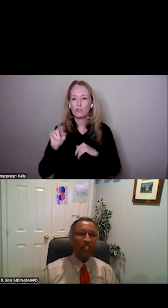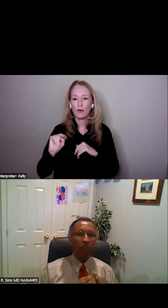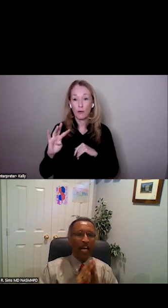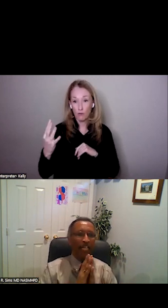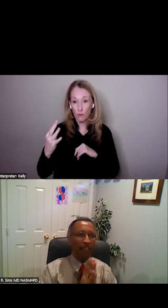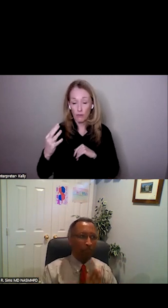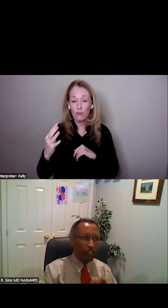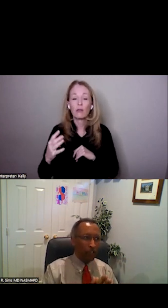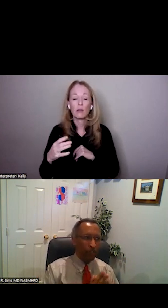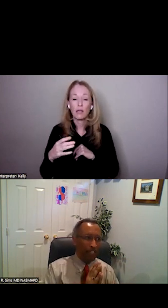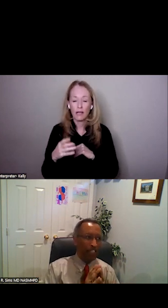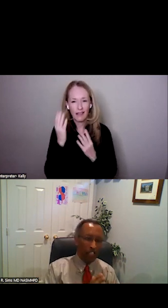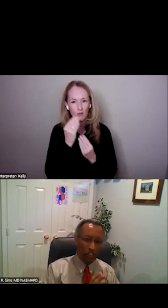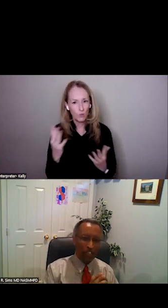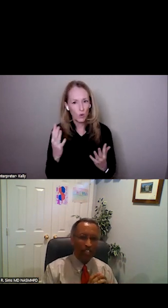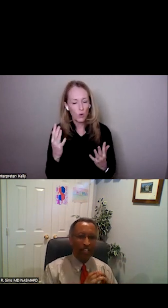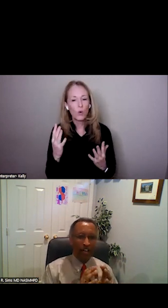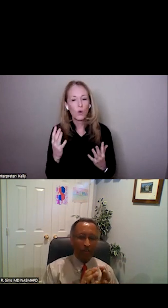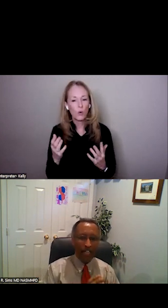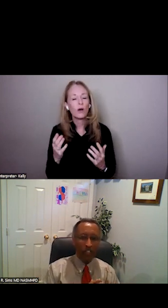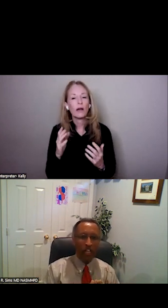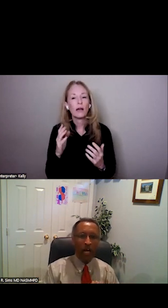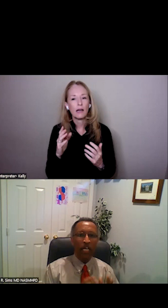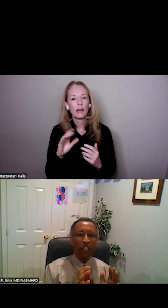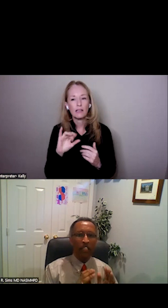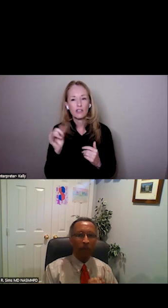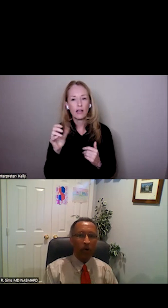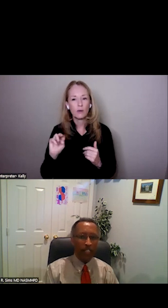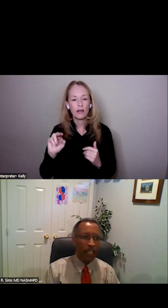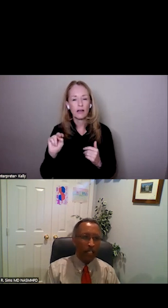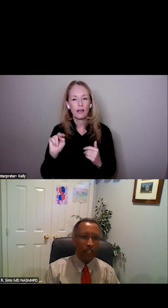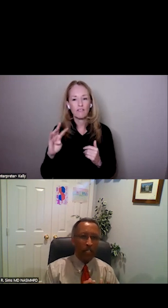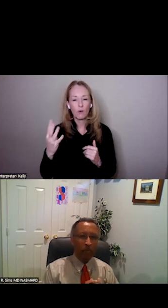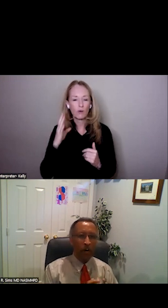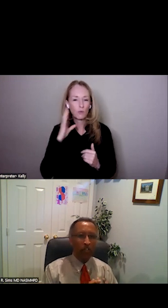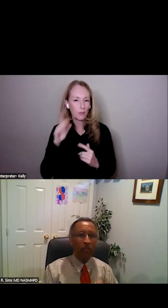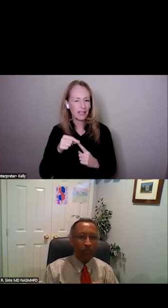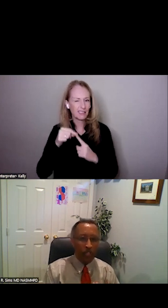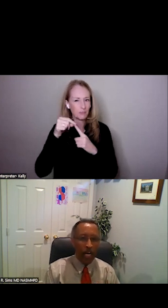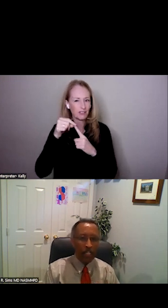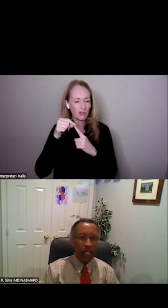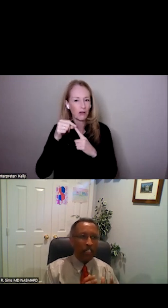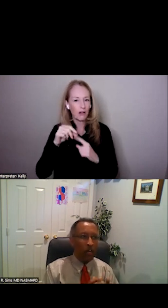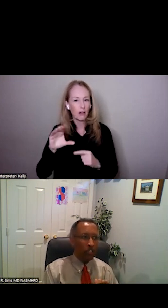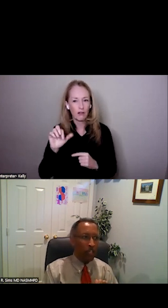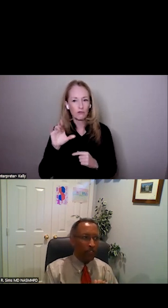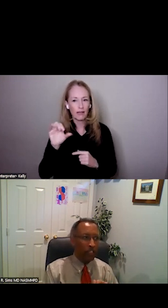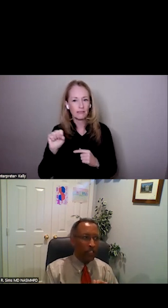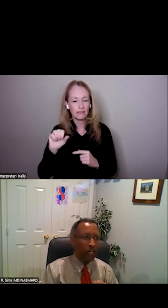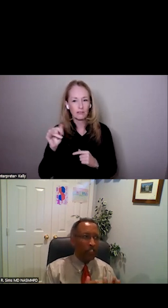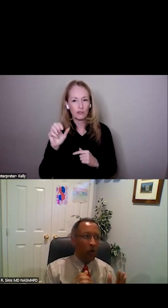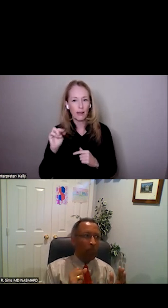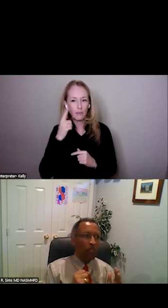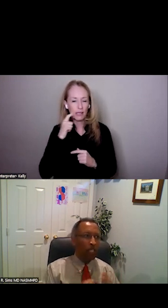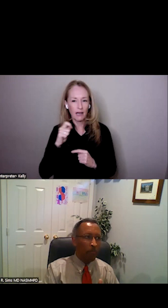this is going to be a special edition of Crisis Jam because its focus is going to be on youth and young adult